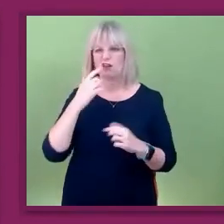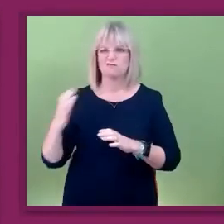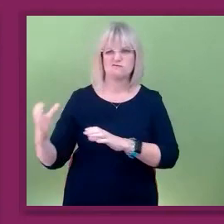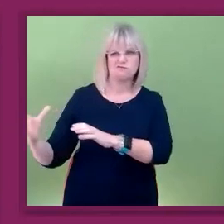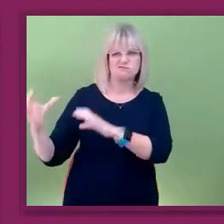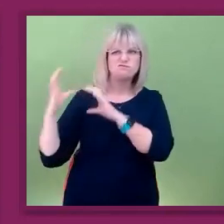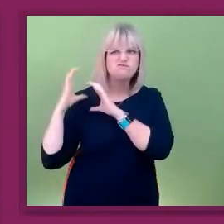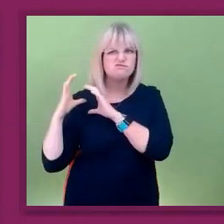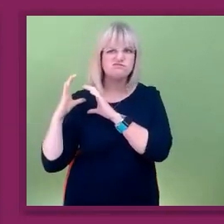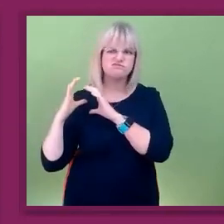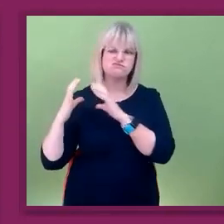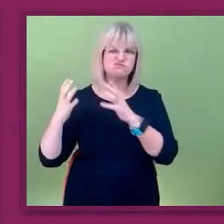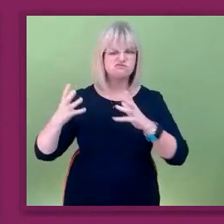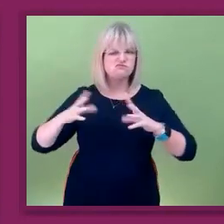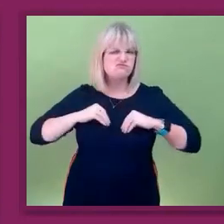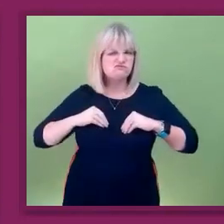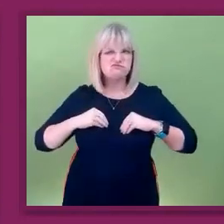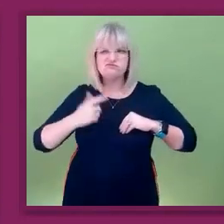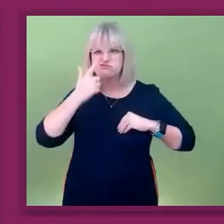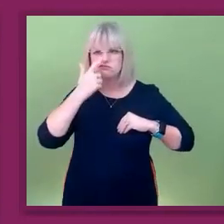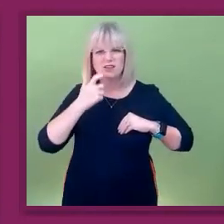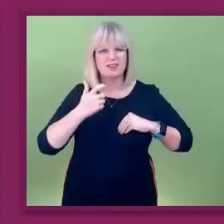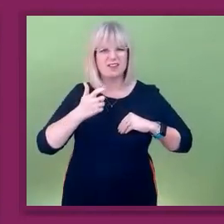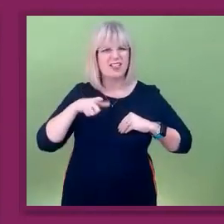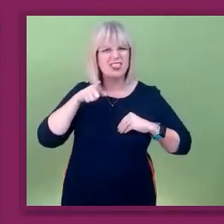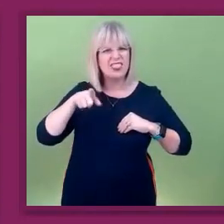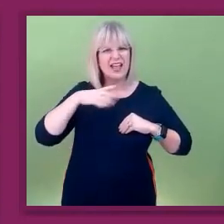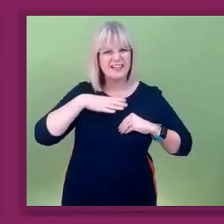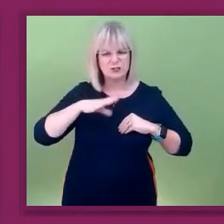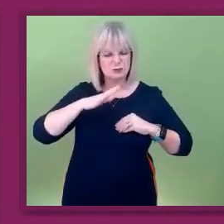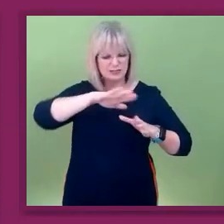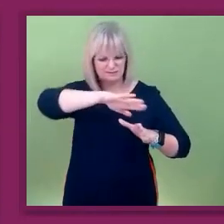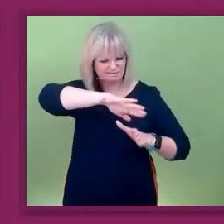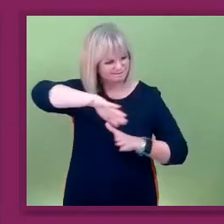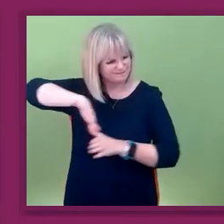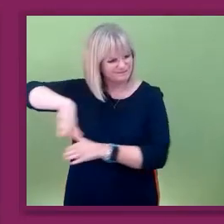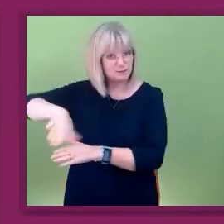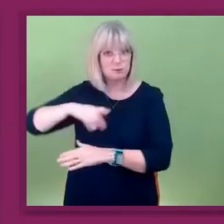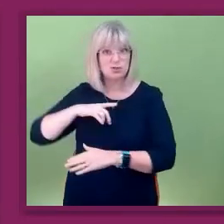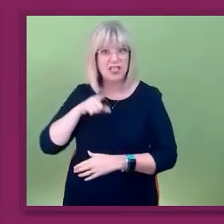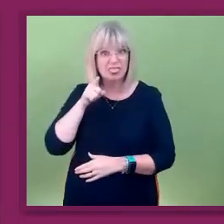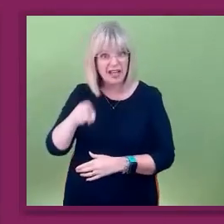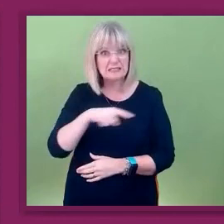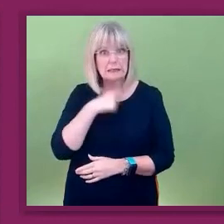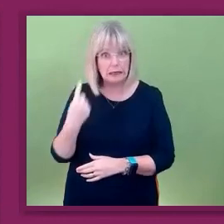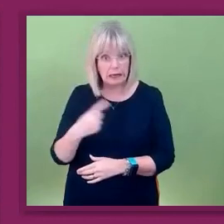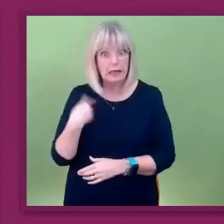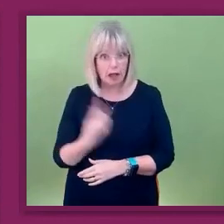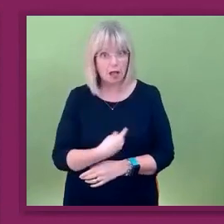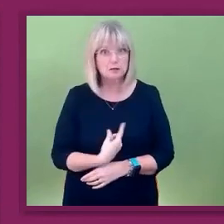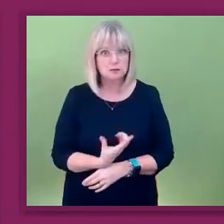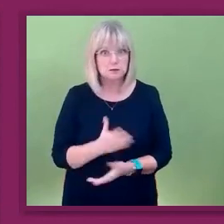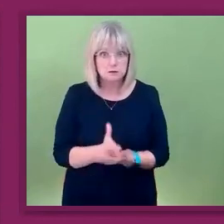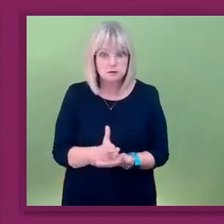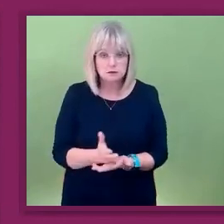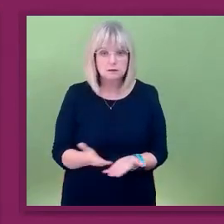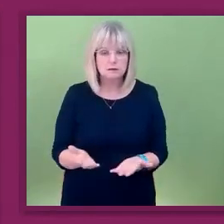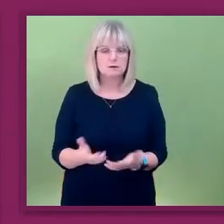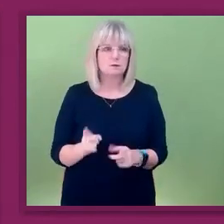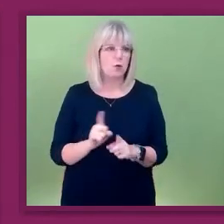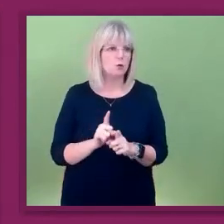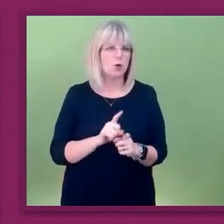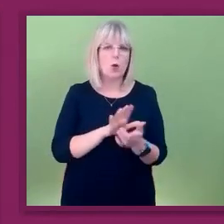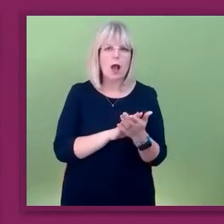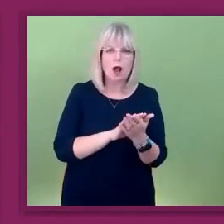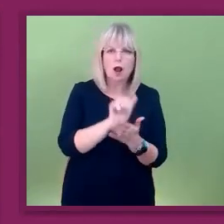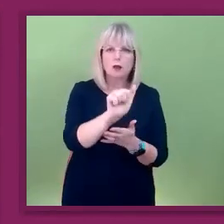be dismantled because that's now killing us, definitely, and how also culture, traditions also play